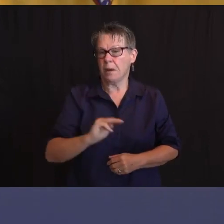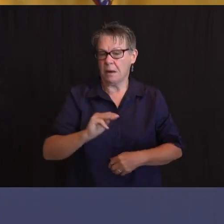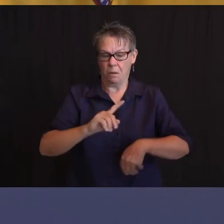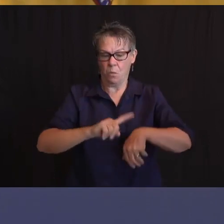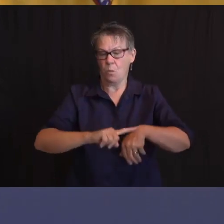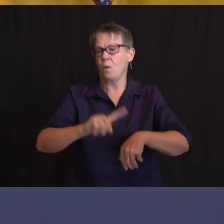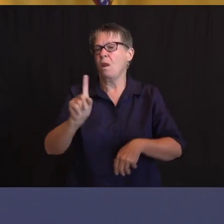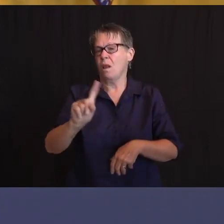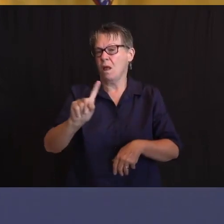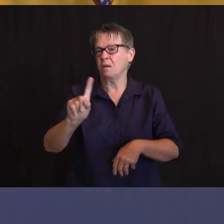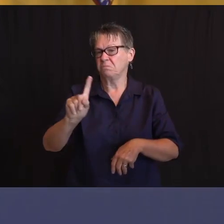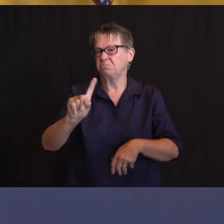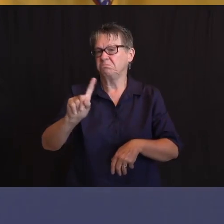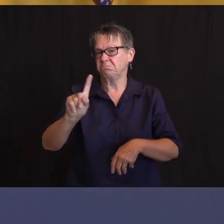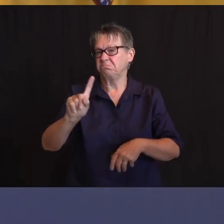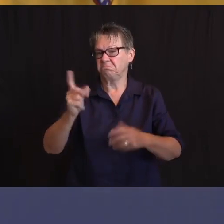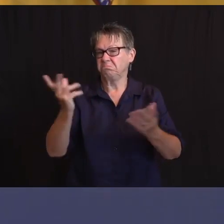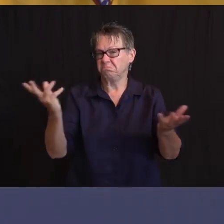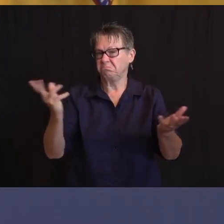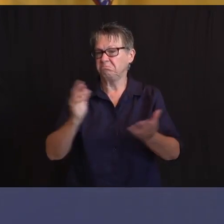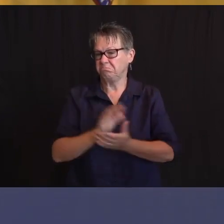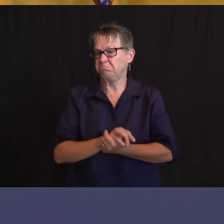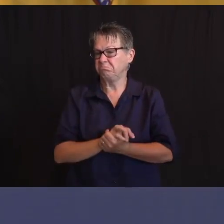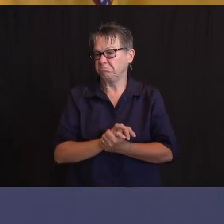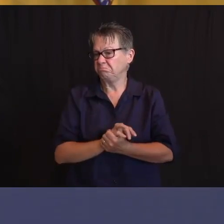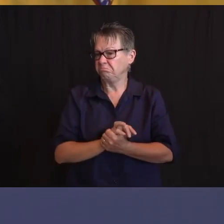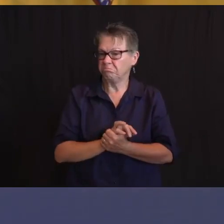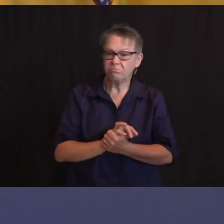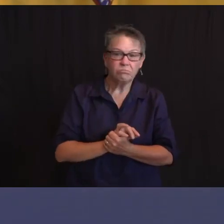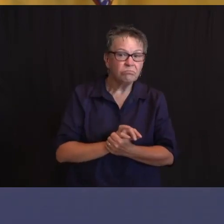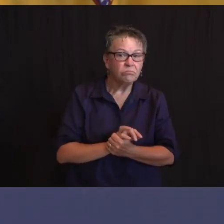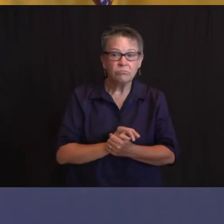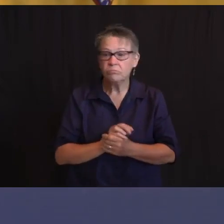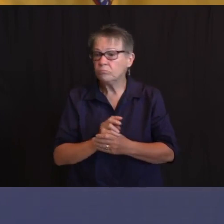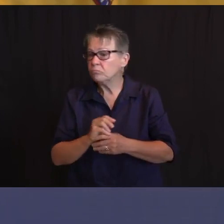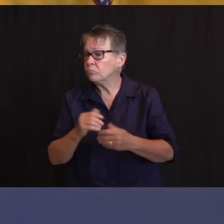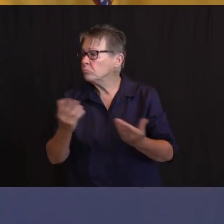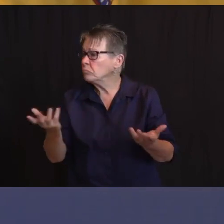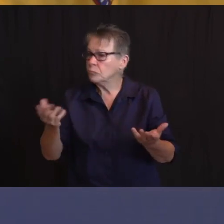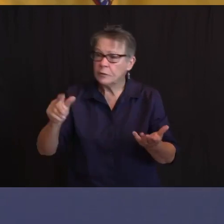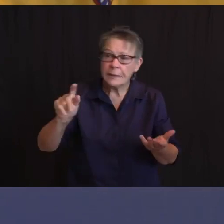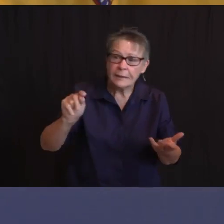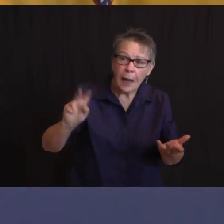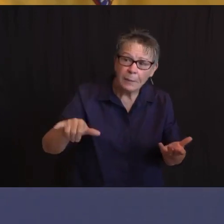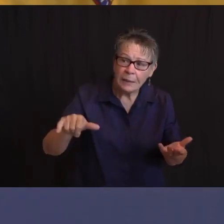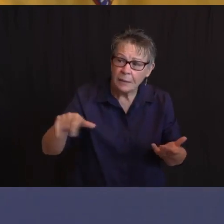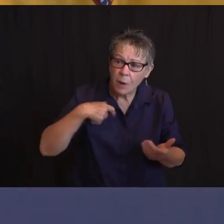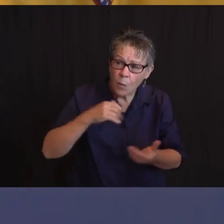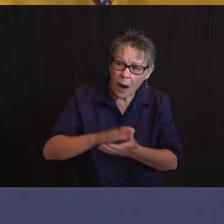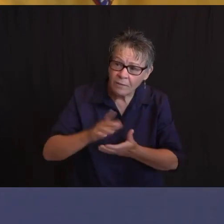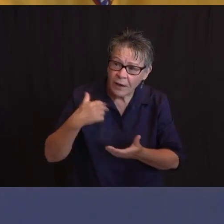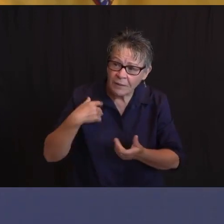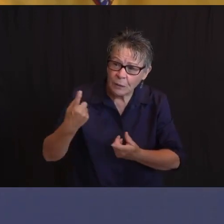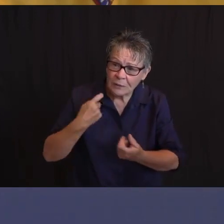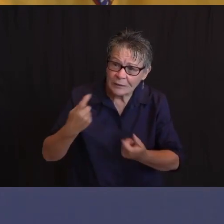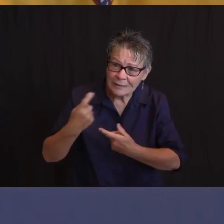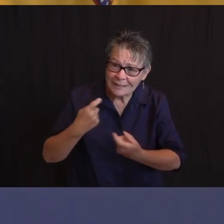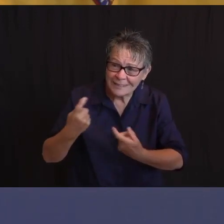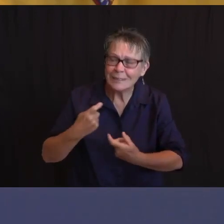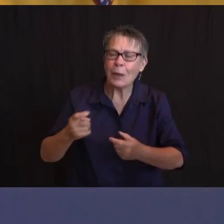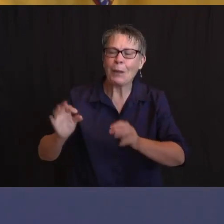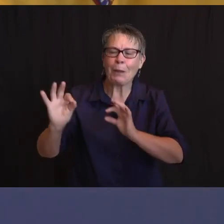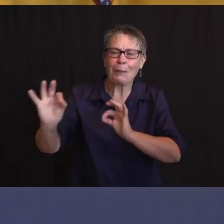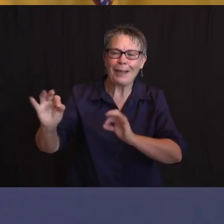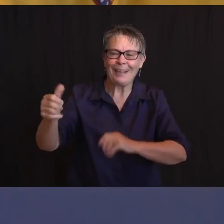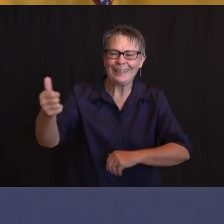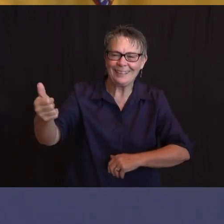from Mahan. With that, assuming Tammy doesn't have any questions, we'll start with Matt Orko. Matt, good afternoon. Good afternoon. On education, has the state come